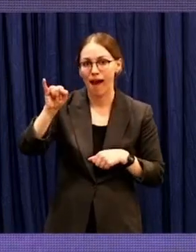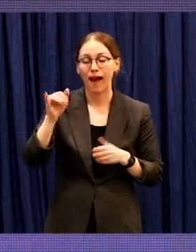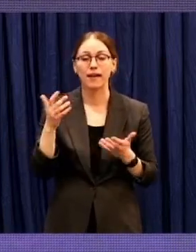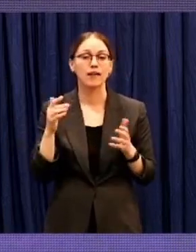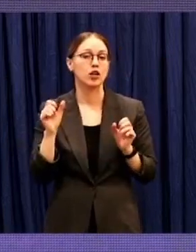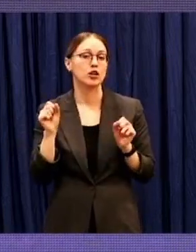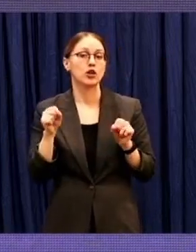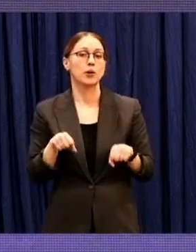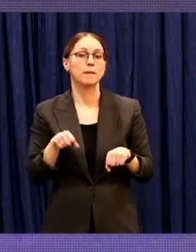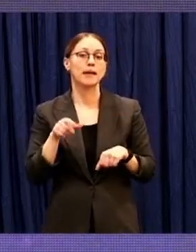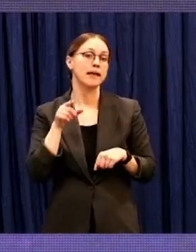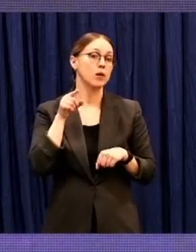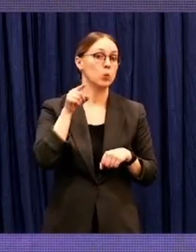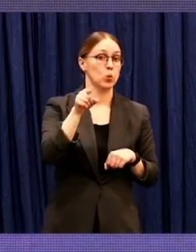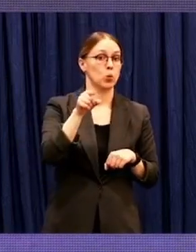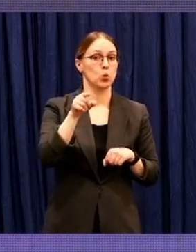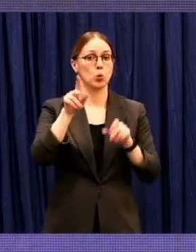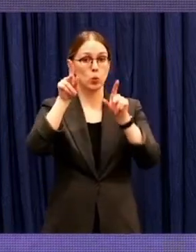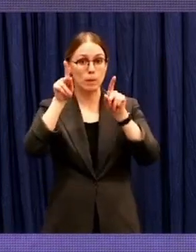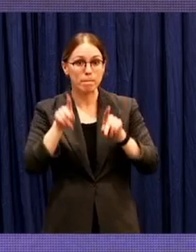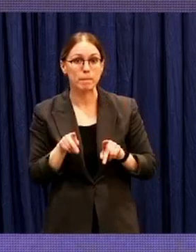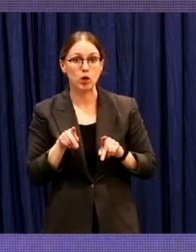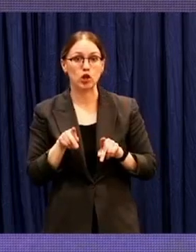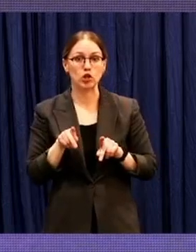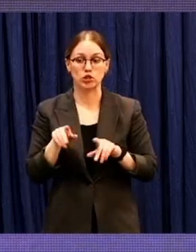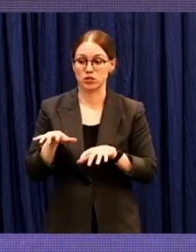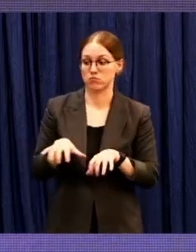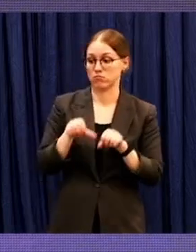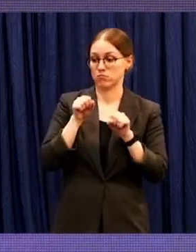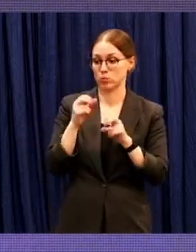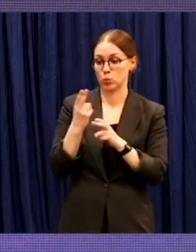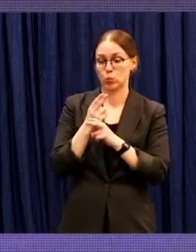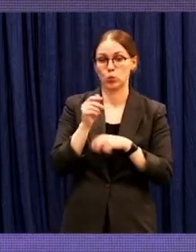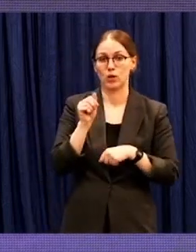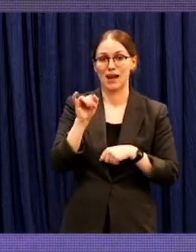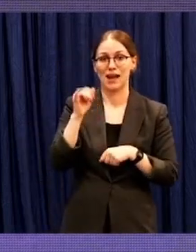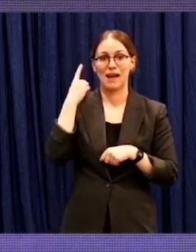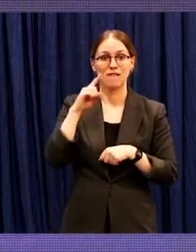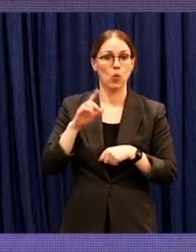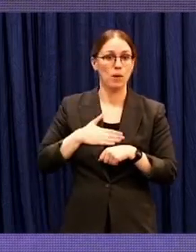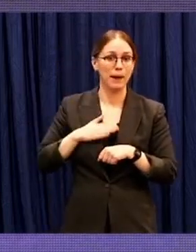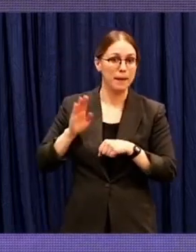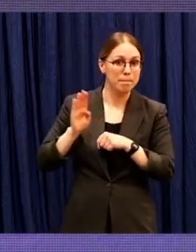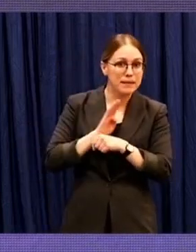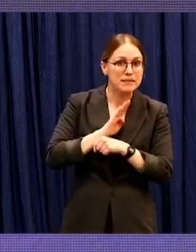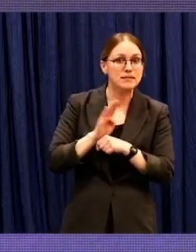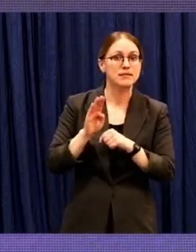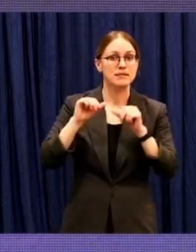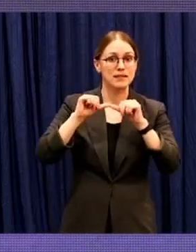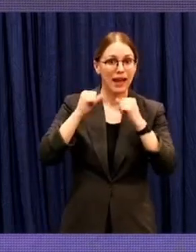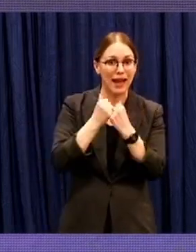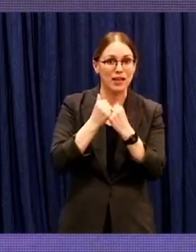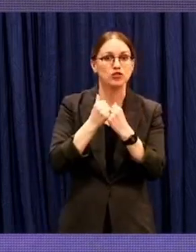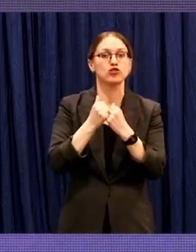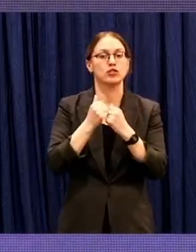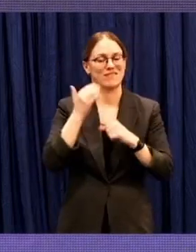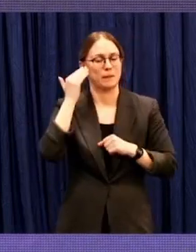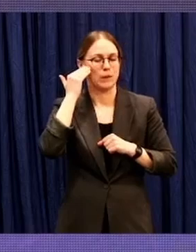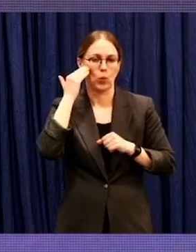that you, as the person adopting AI for your agency or your employer, is aware of